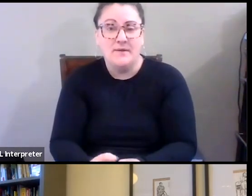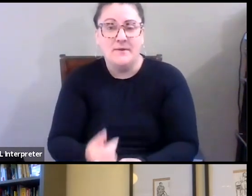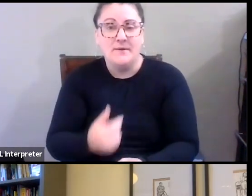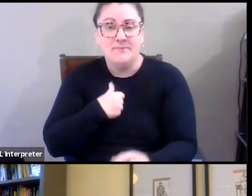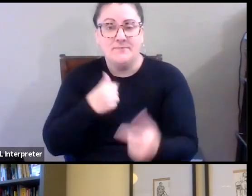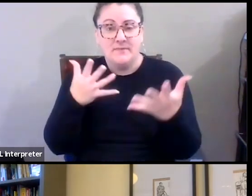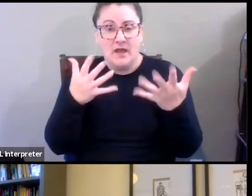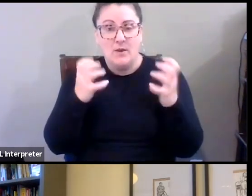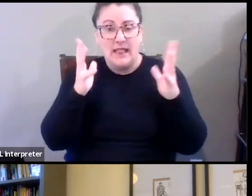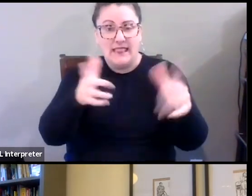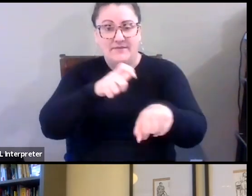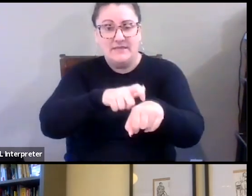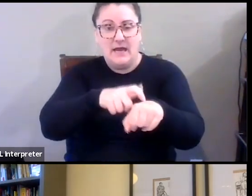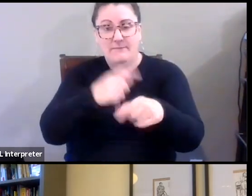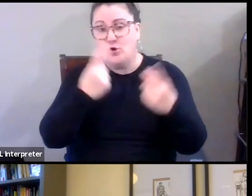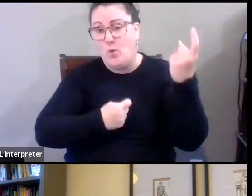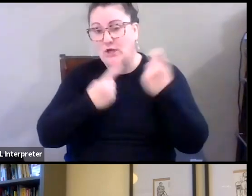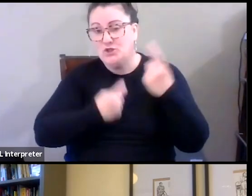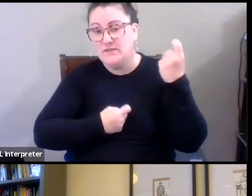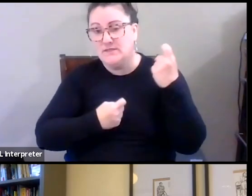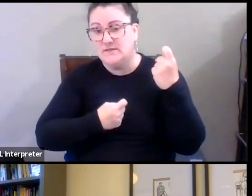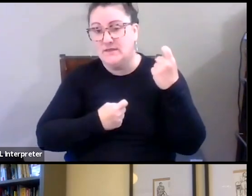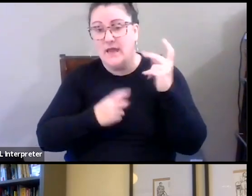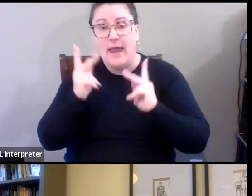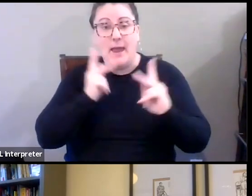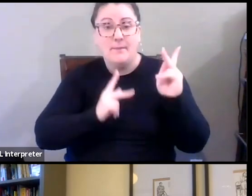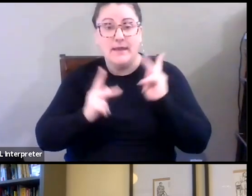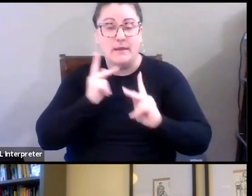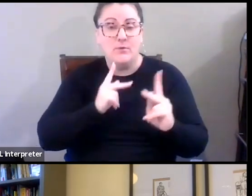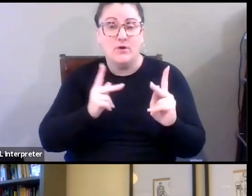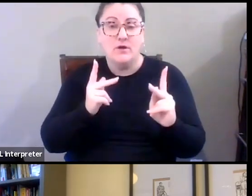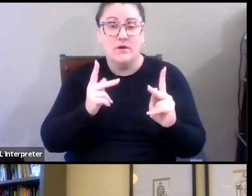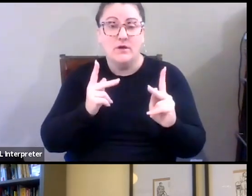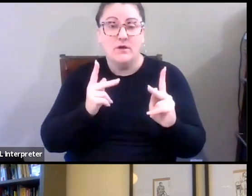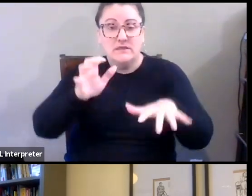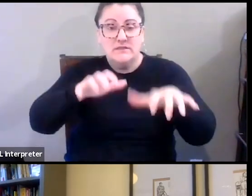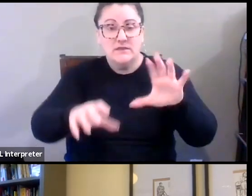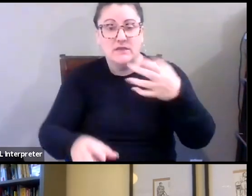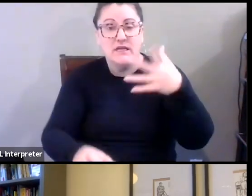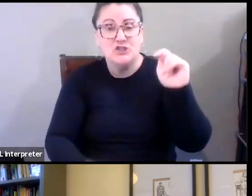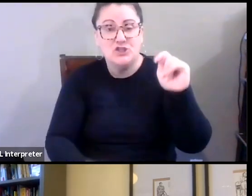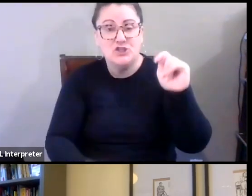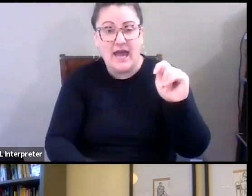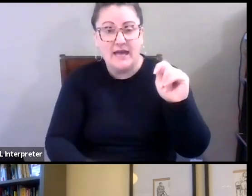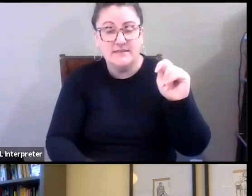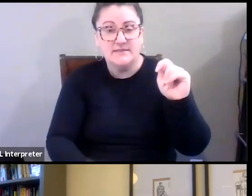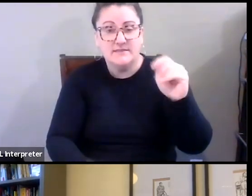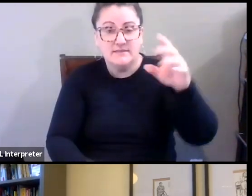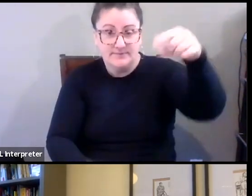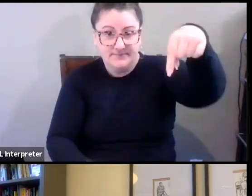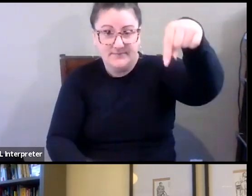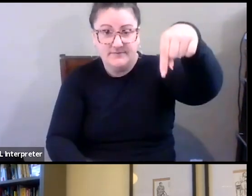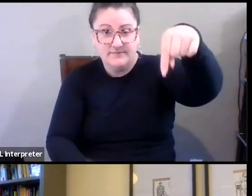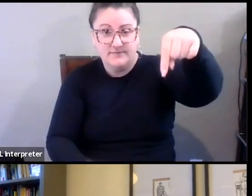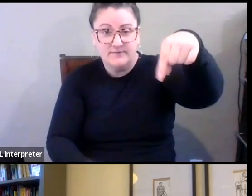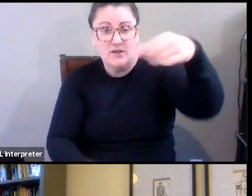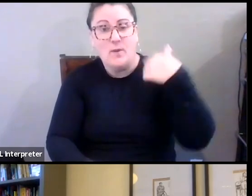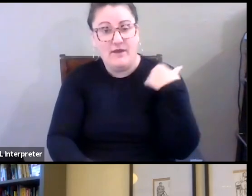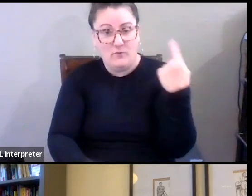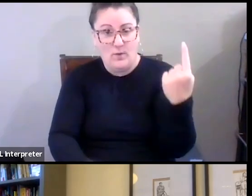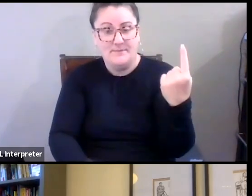I want to leave time for questions, so people please write your questions in the chat. We already have one.